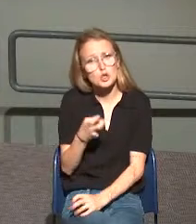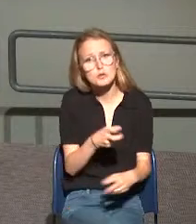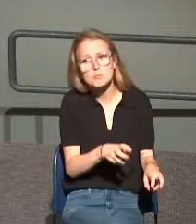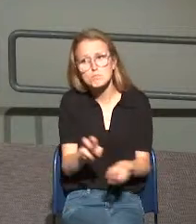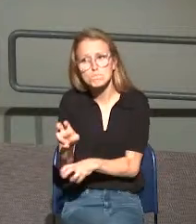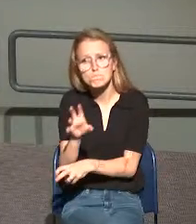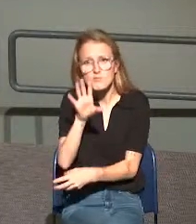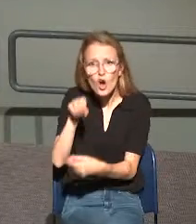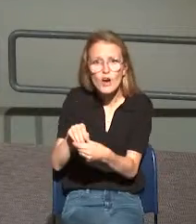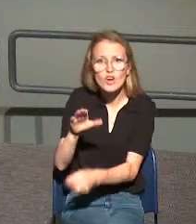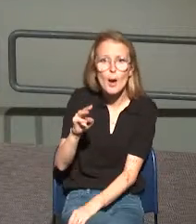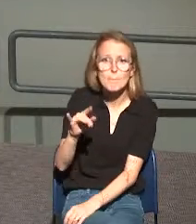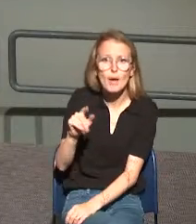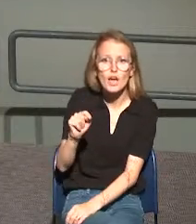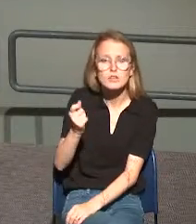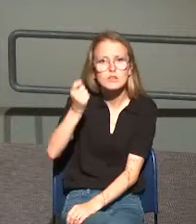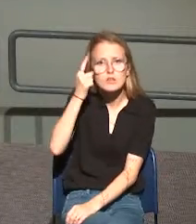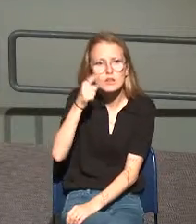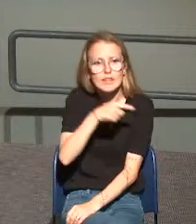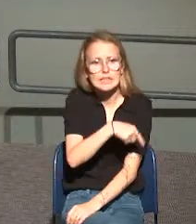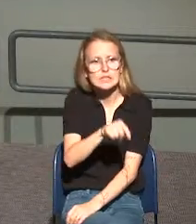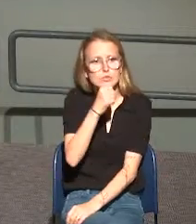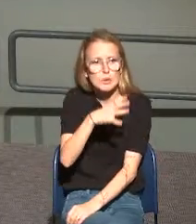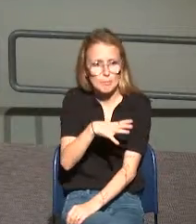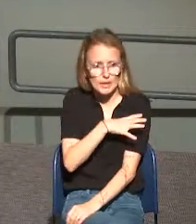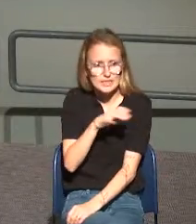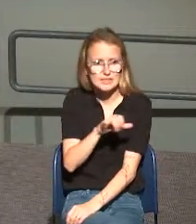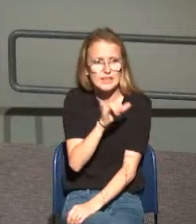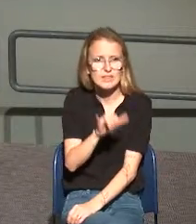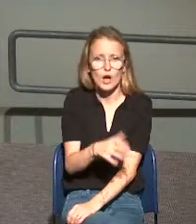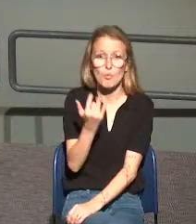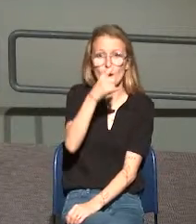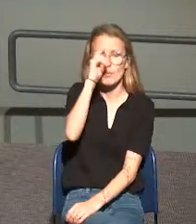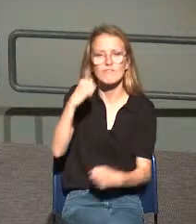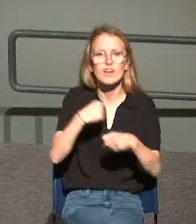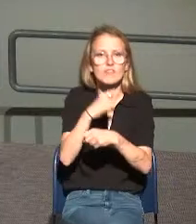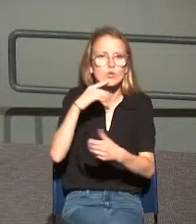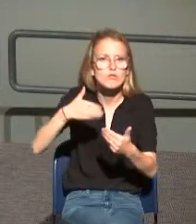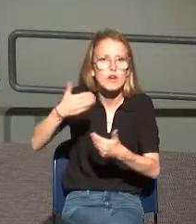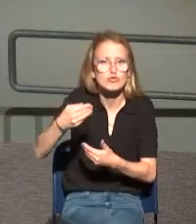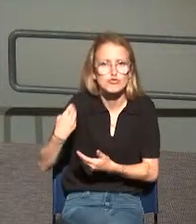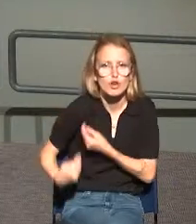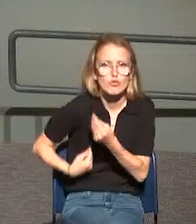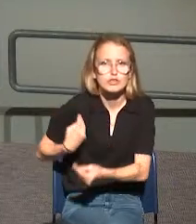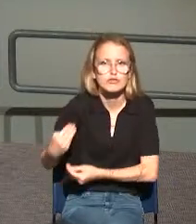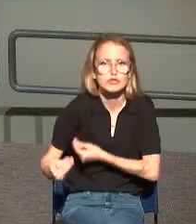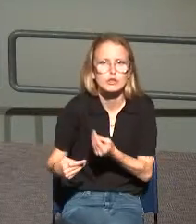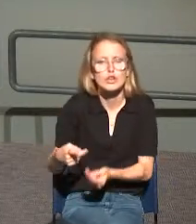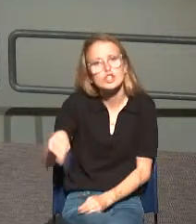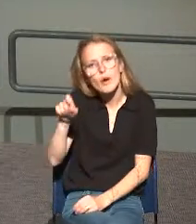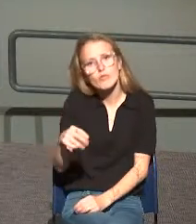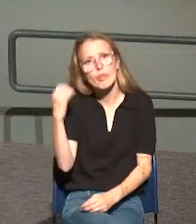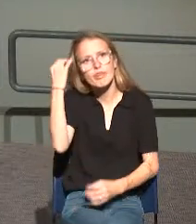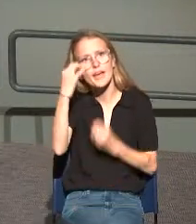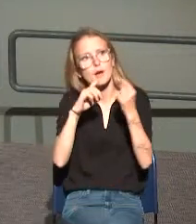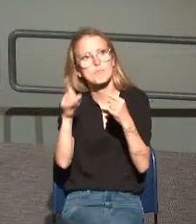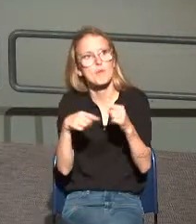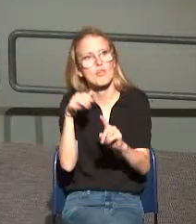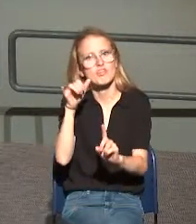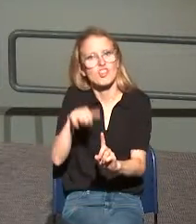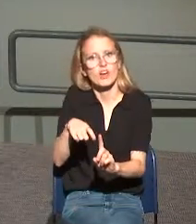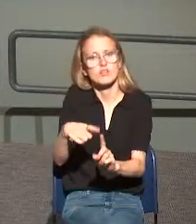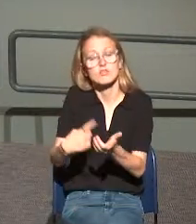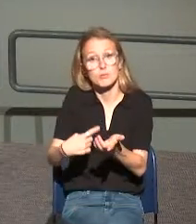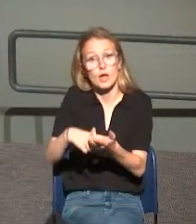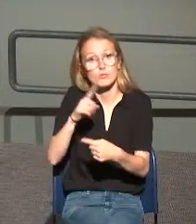but these women did this because they were fighting for the next generation. And you always have to think about that sometimes when